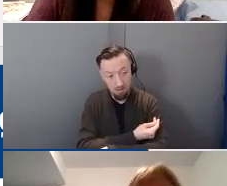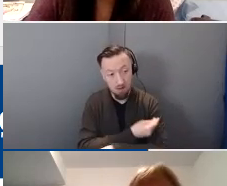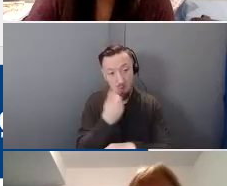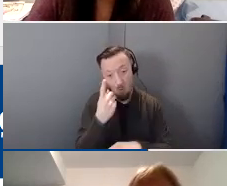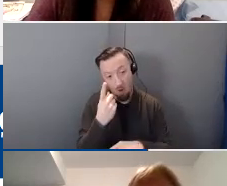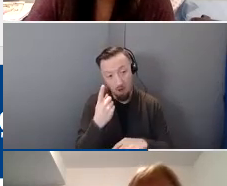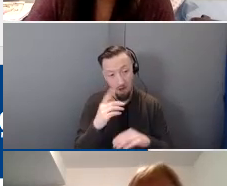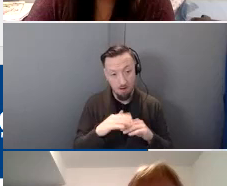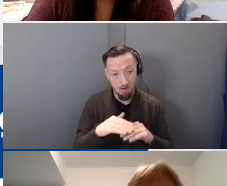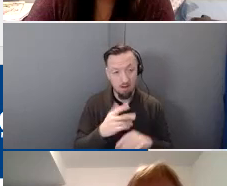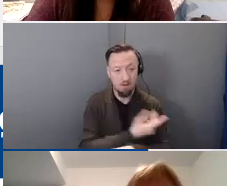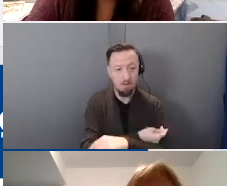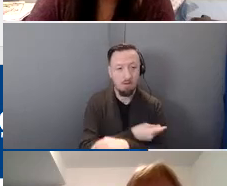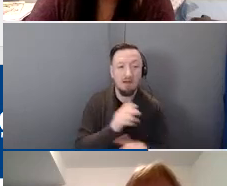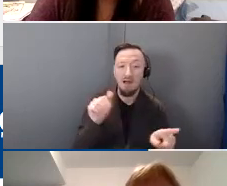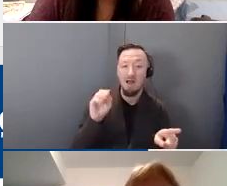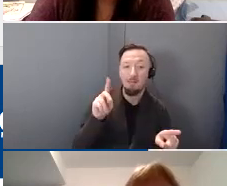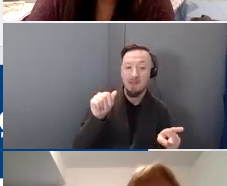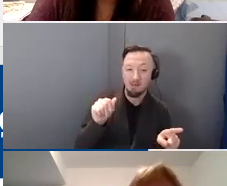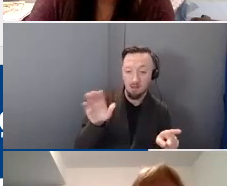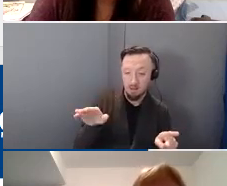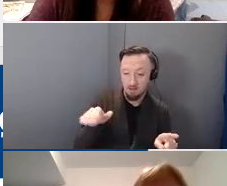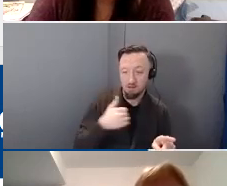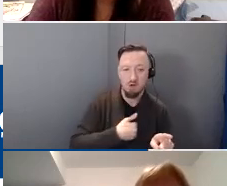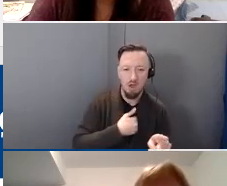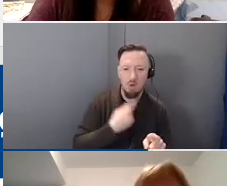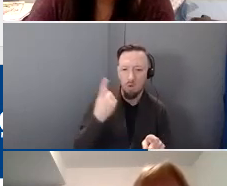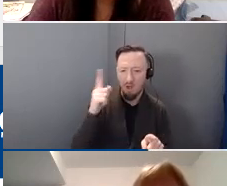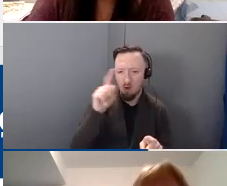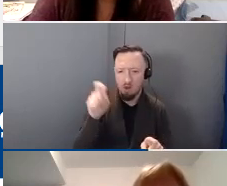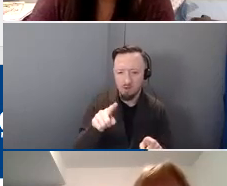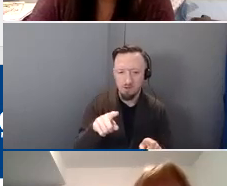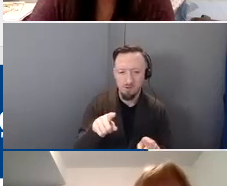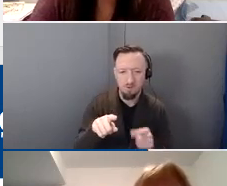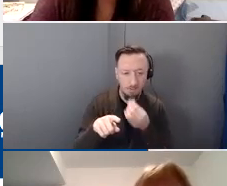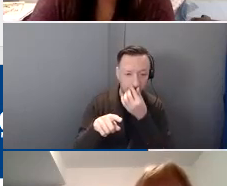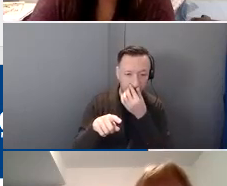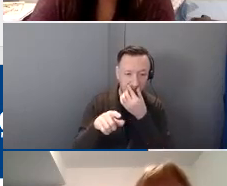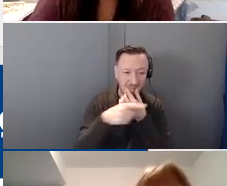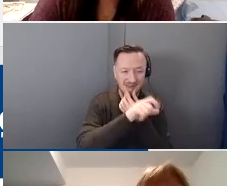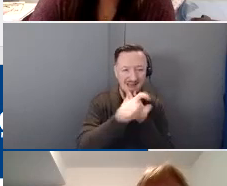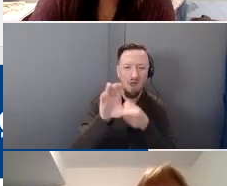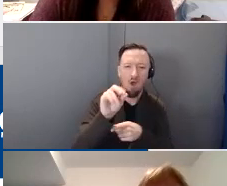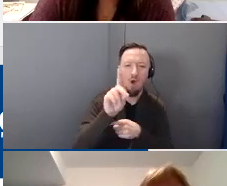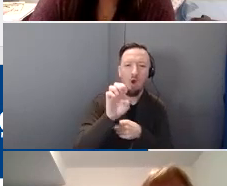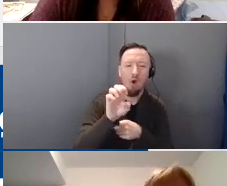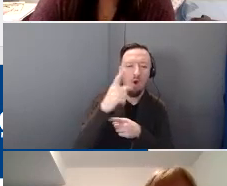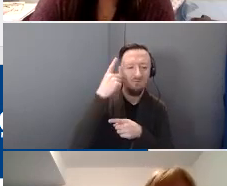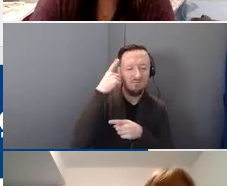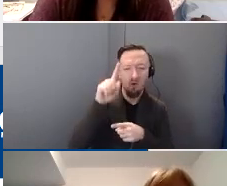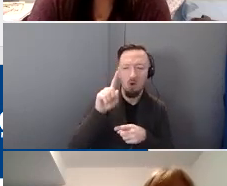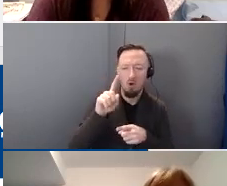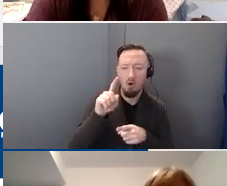the next. Excuse me, Amanda? Yeah. Sorry, there was a question. Is there a code for unknown or undisclosed